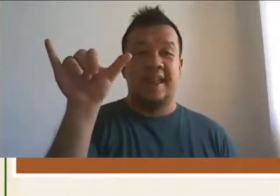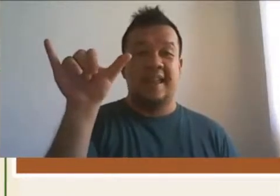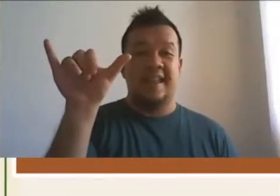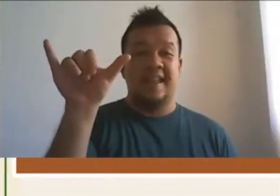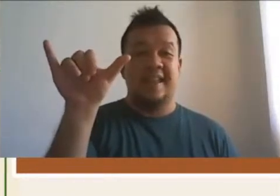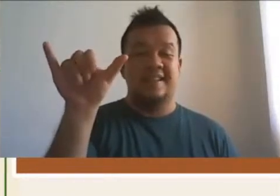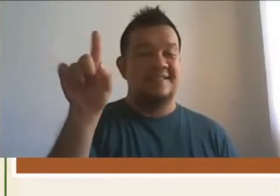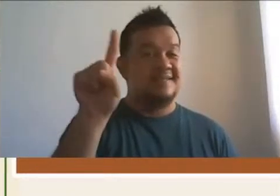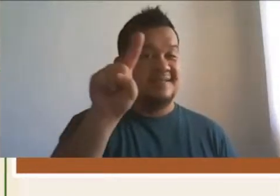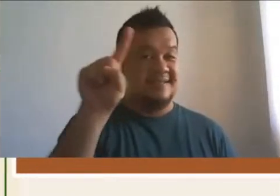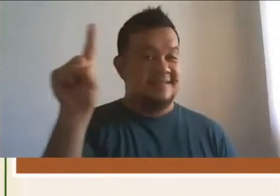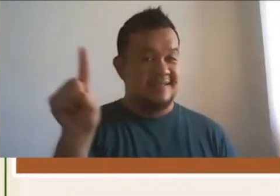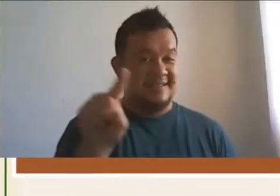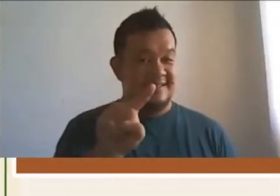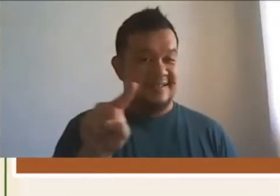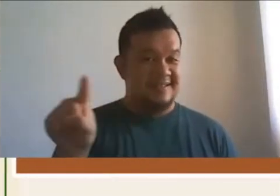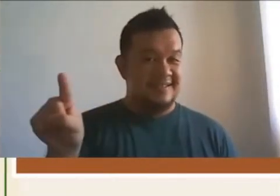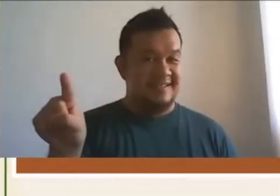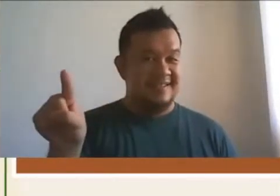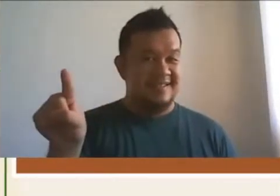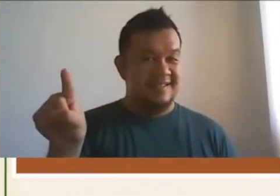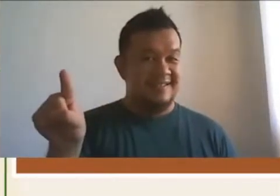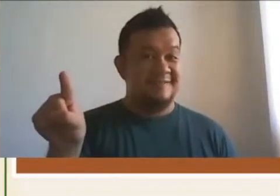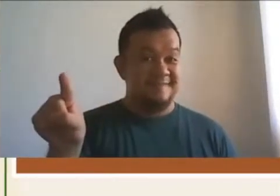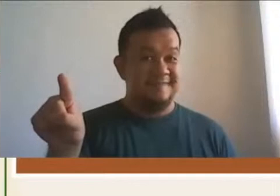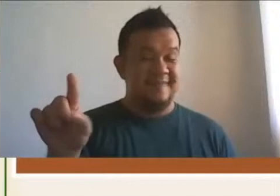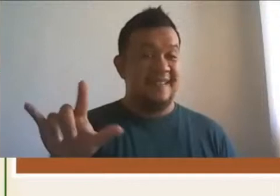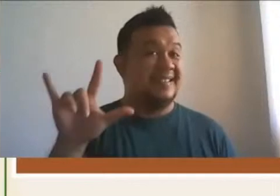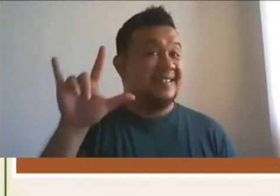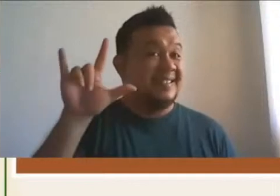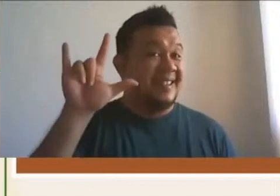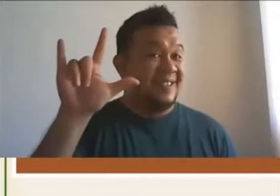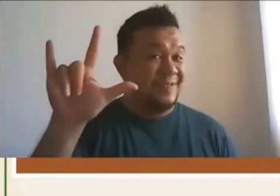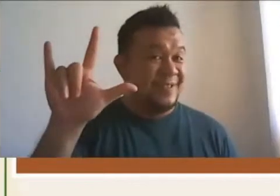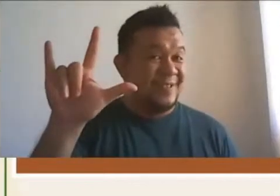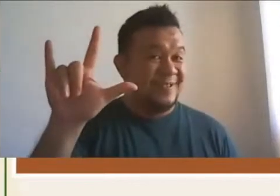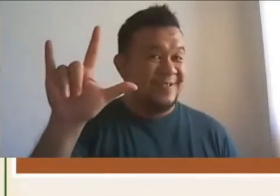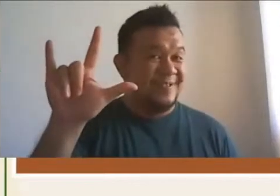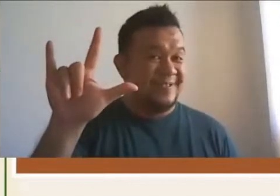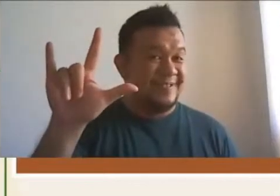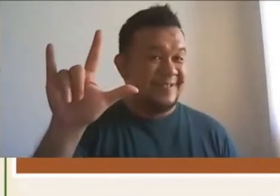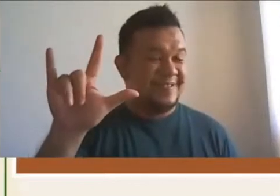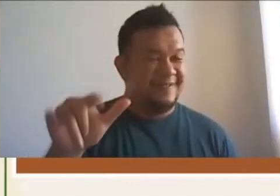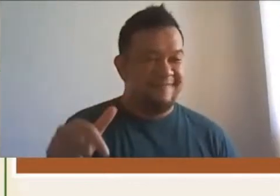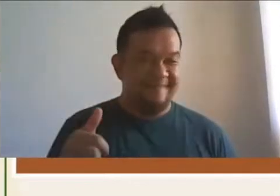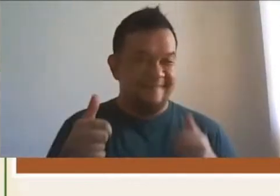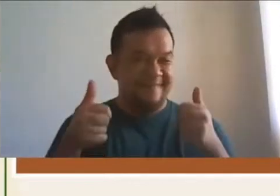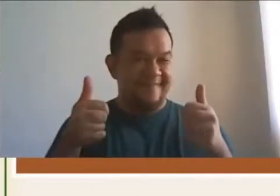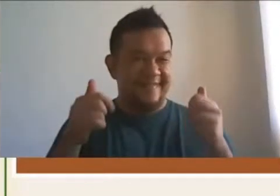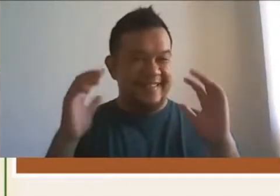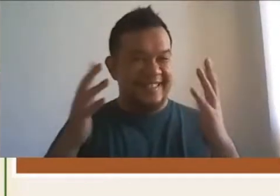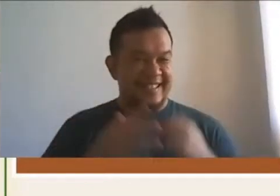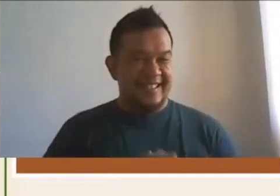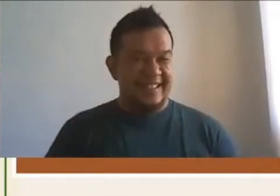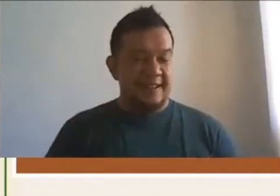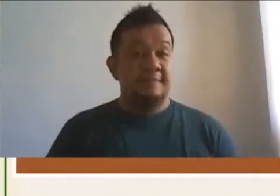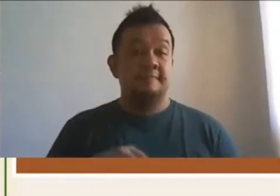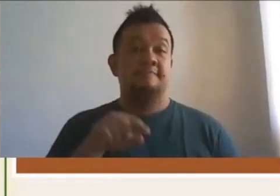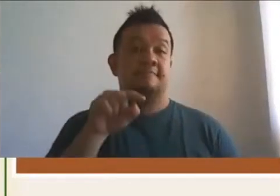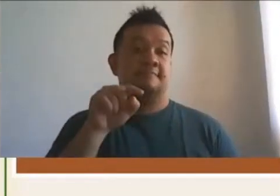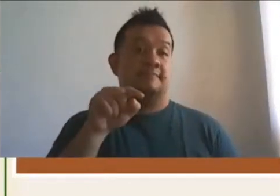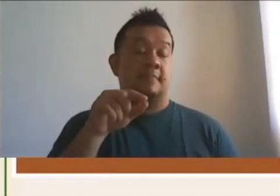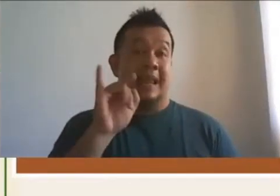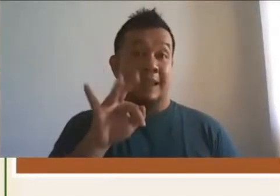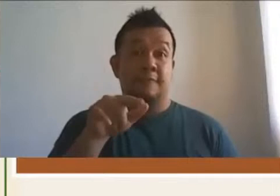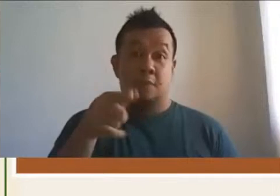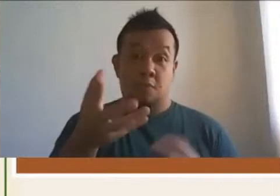and this is the I love you sign. Okay. So if you want to learn more, after the lecture, we can probably